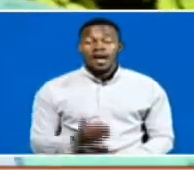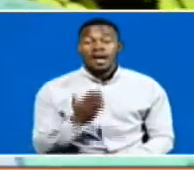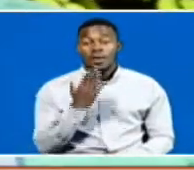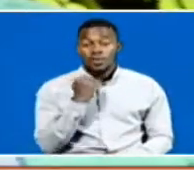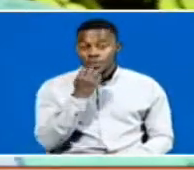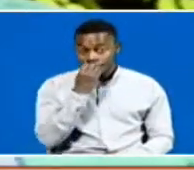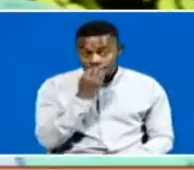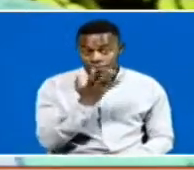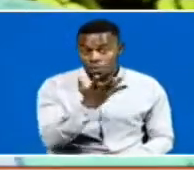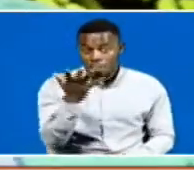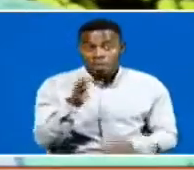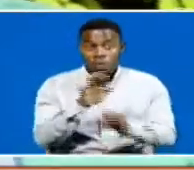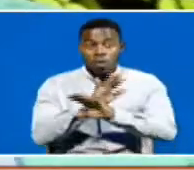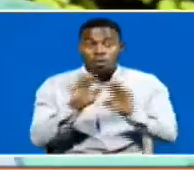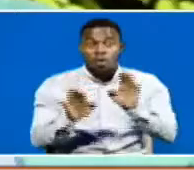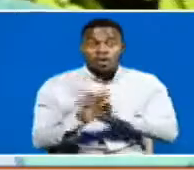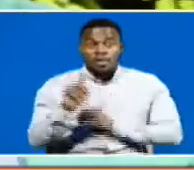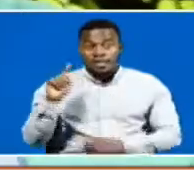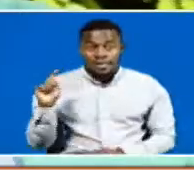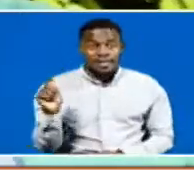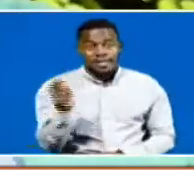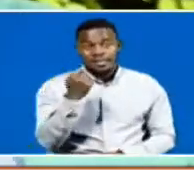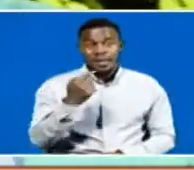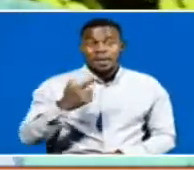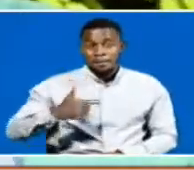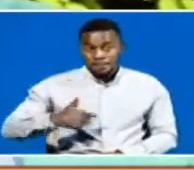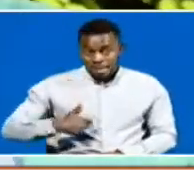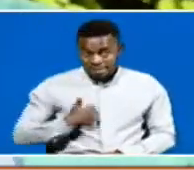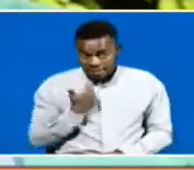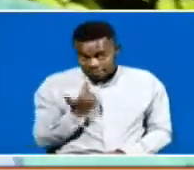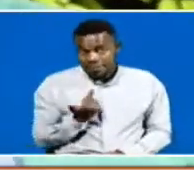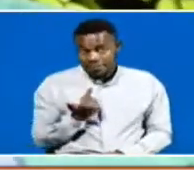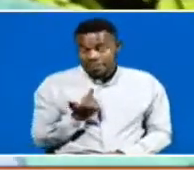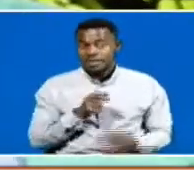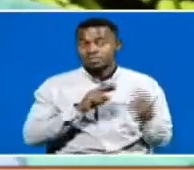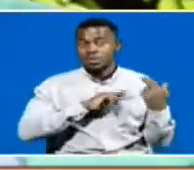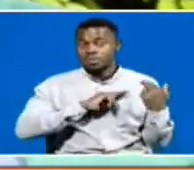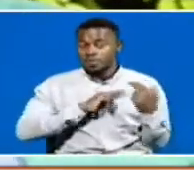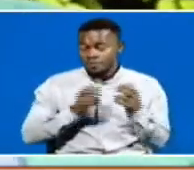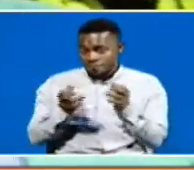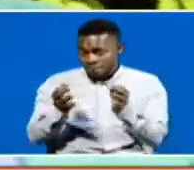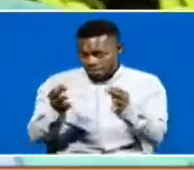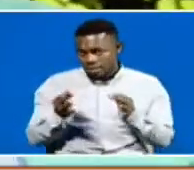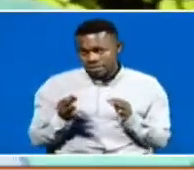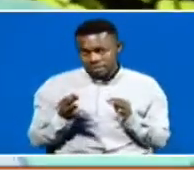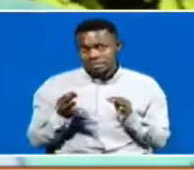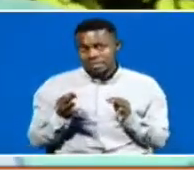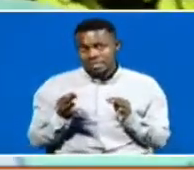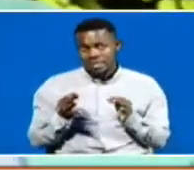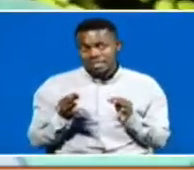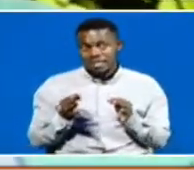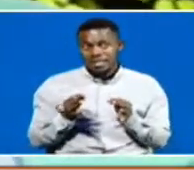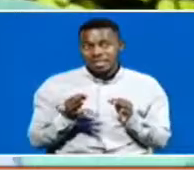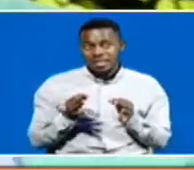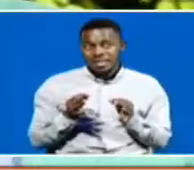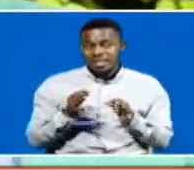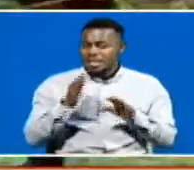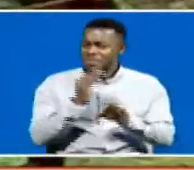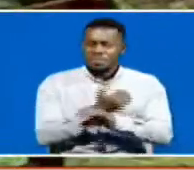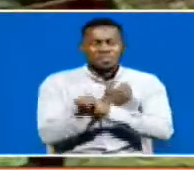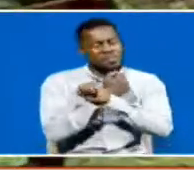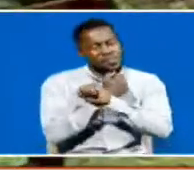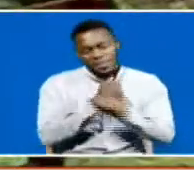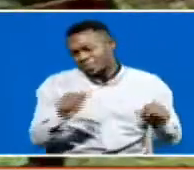tell Kenyans that I was the cabinet secretary of Rotich. You cannot lose 63